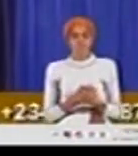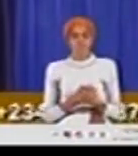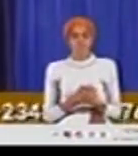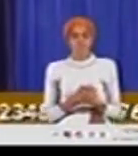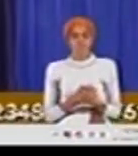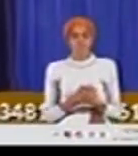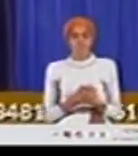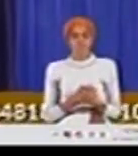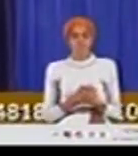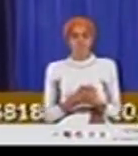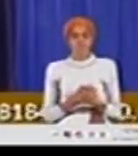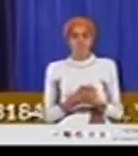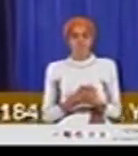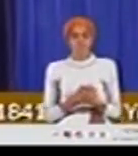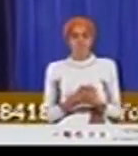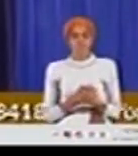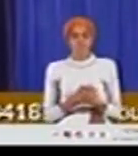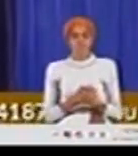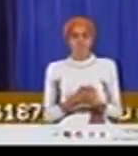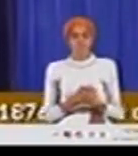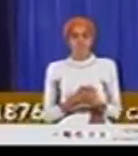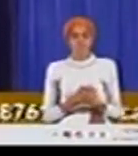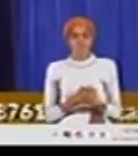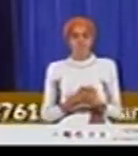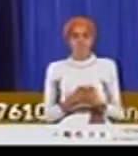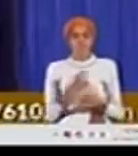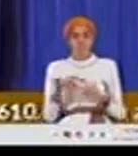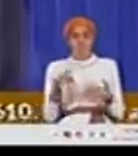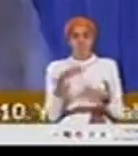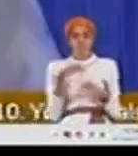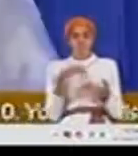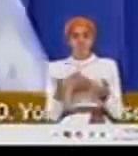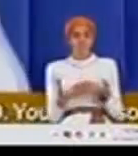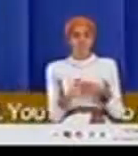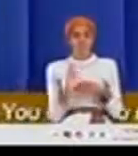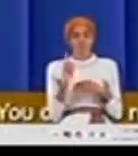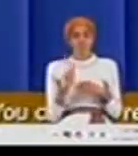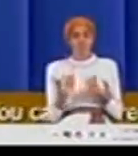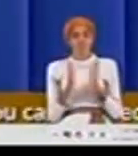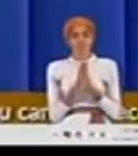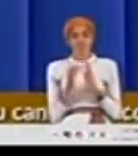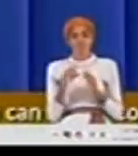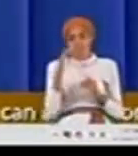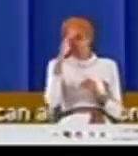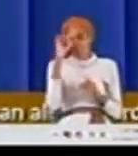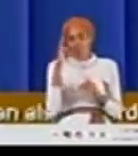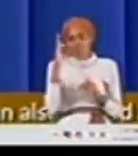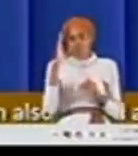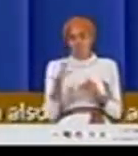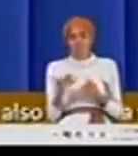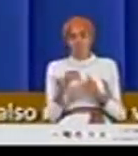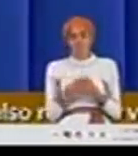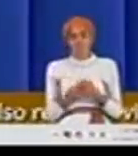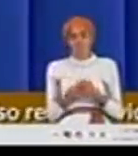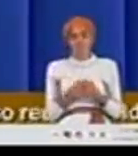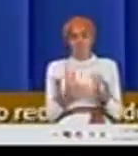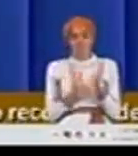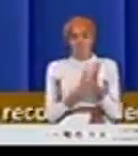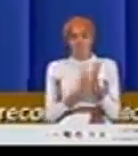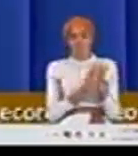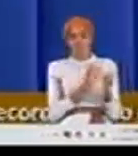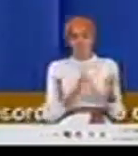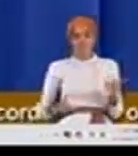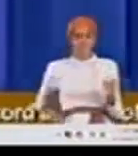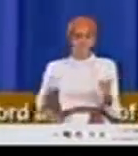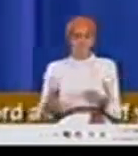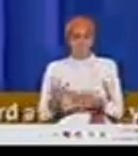yesterday, she received a miracle. Let's hear from her. Praise the Lord. Hallelujah. My name is Sister Rehab